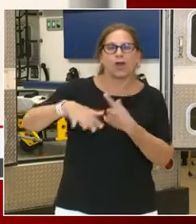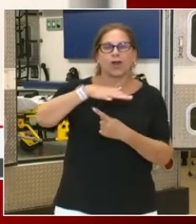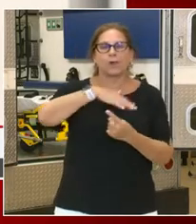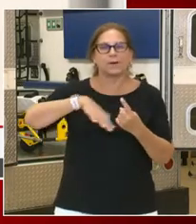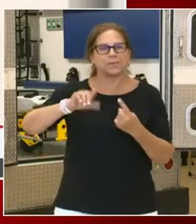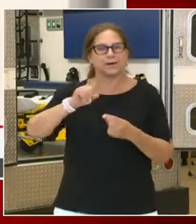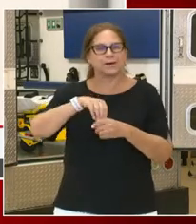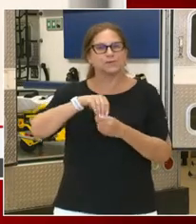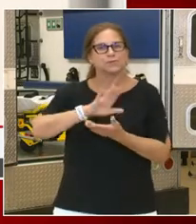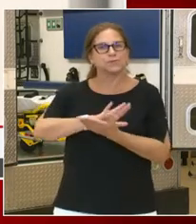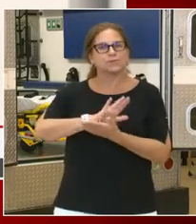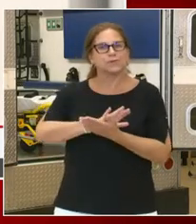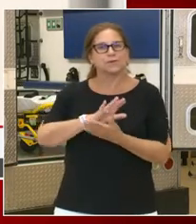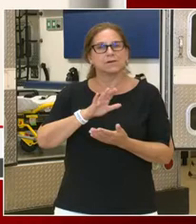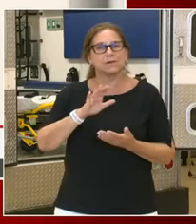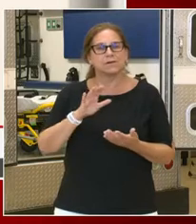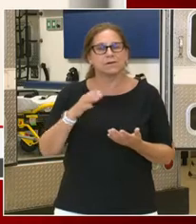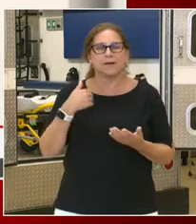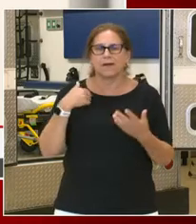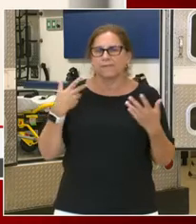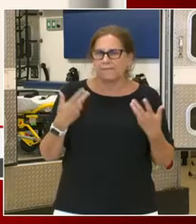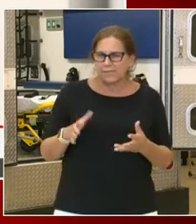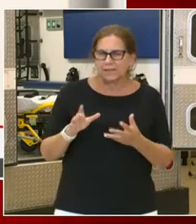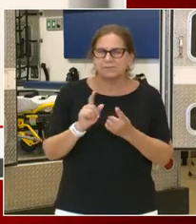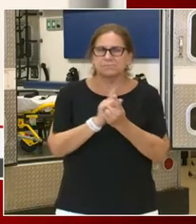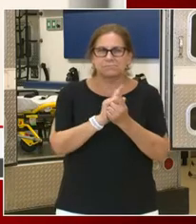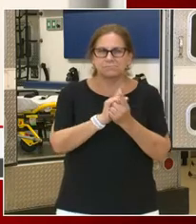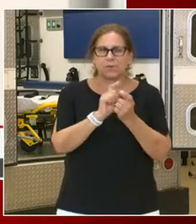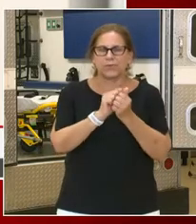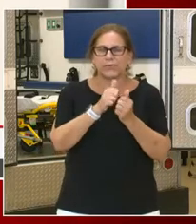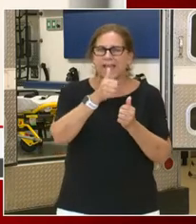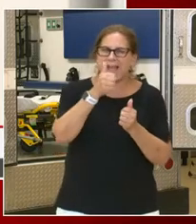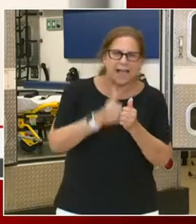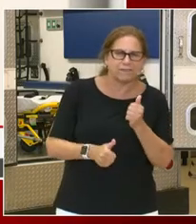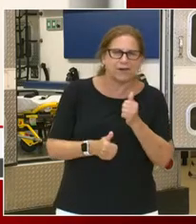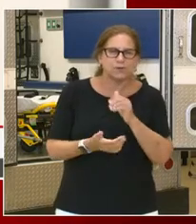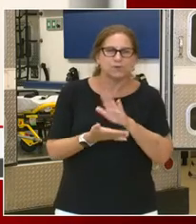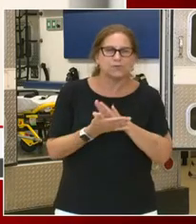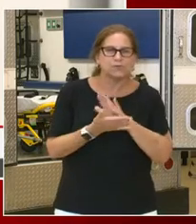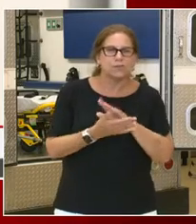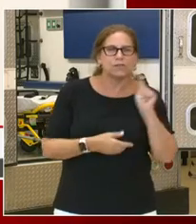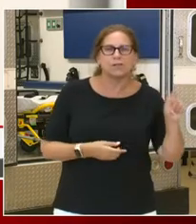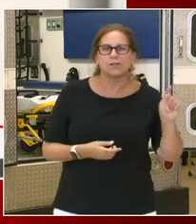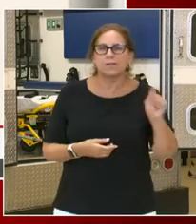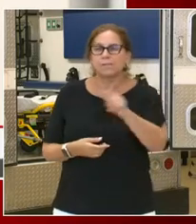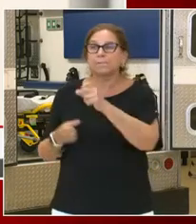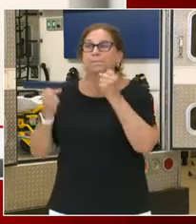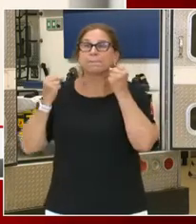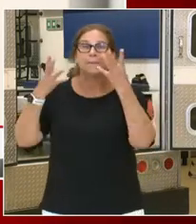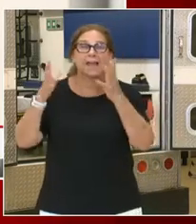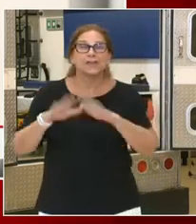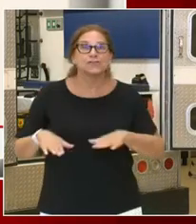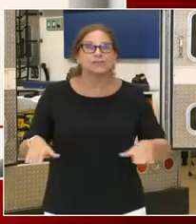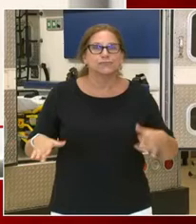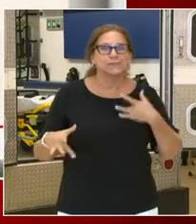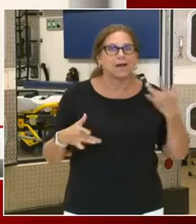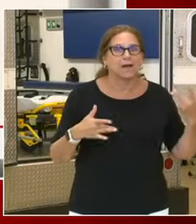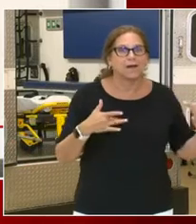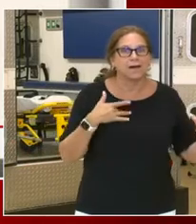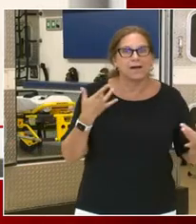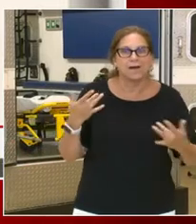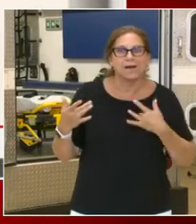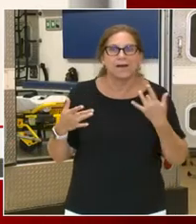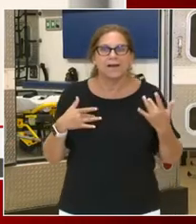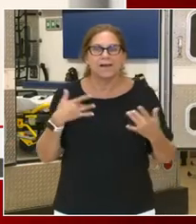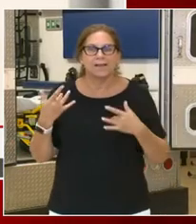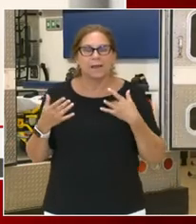to meet with almost every LEA leader, and all of them are just expressing great joy that they get back to familiar environments and can really serve our